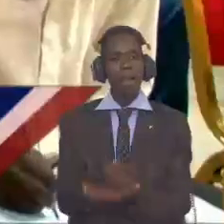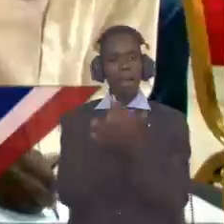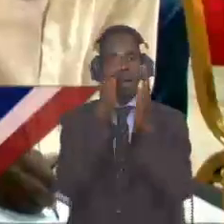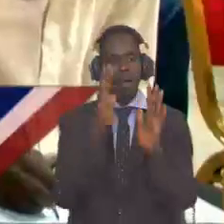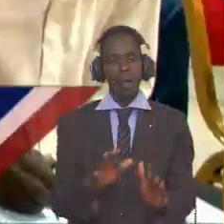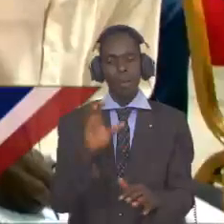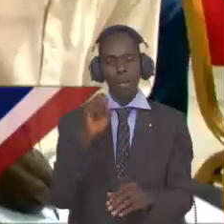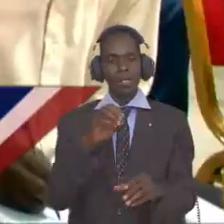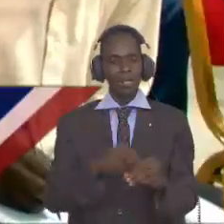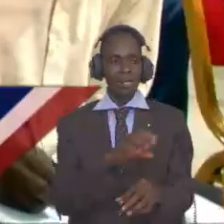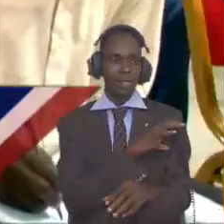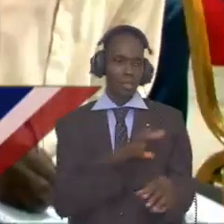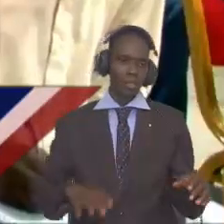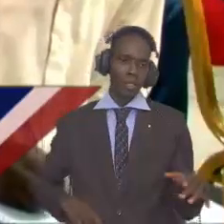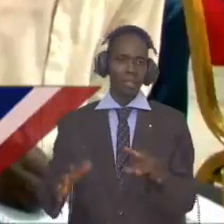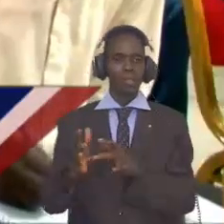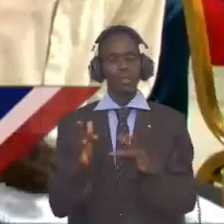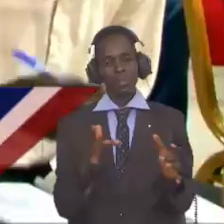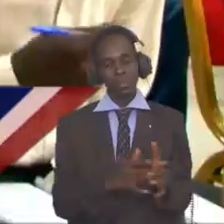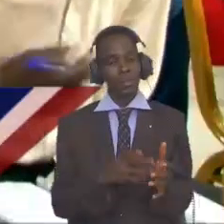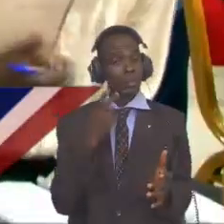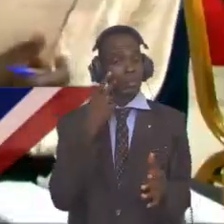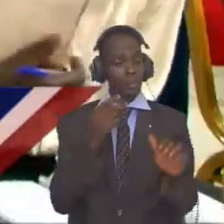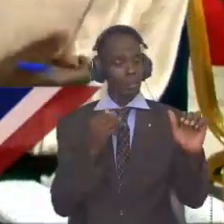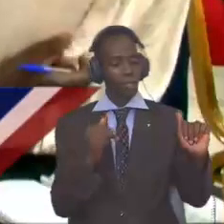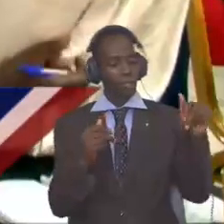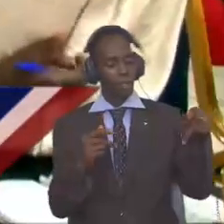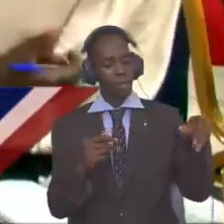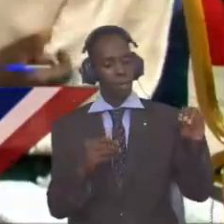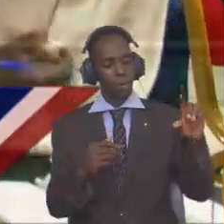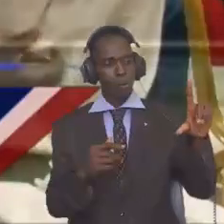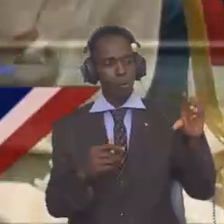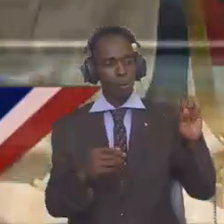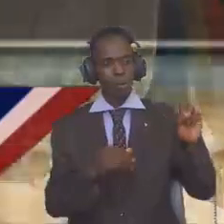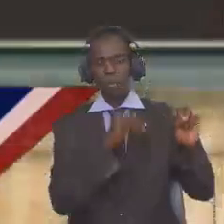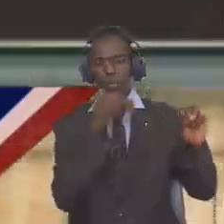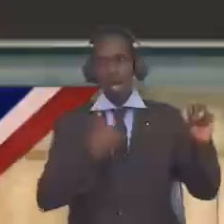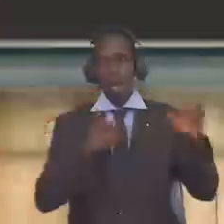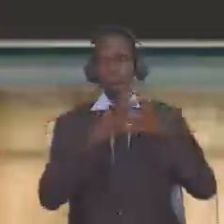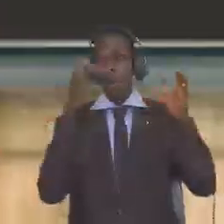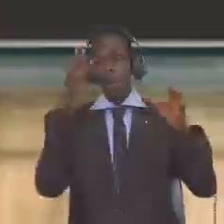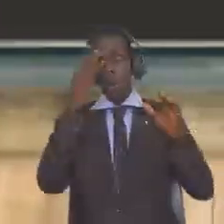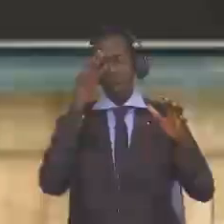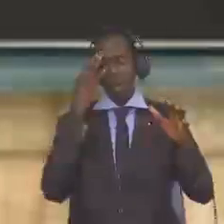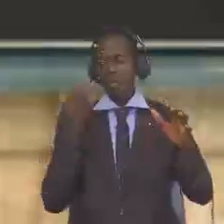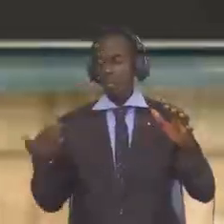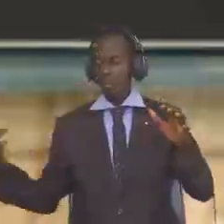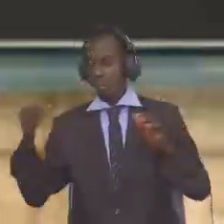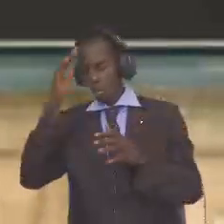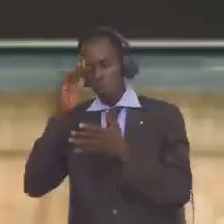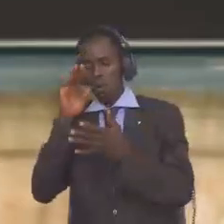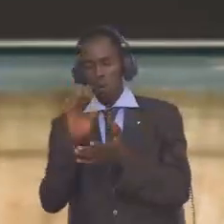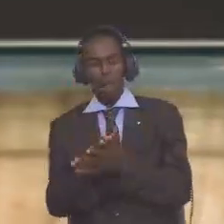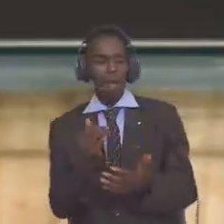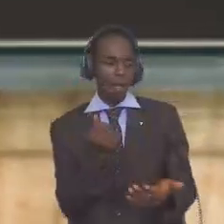who did not have enough knowledge like them, they helped him. Paul the apostle, who had revelation